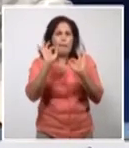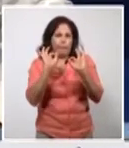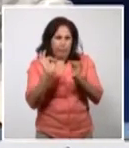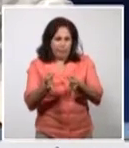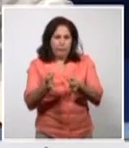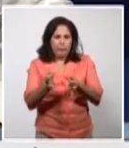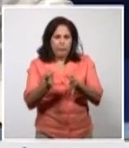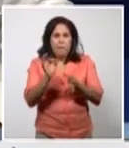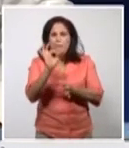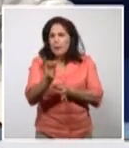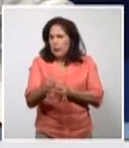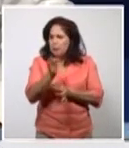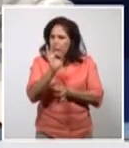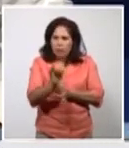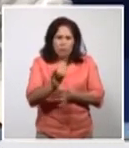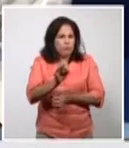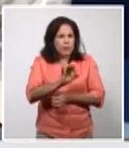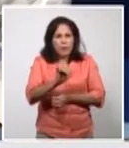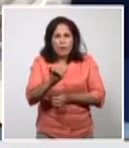country. There are